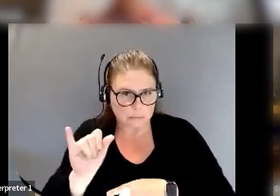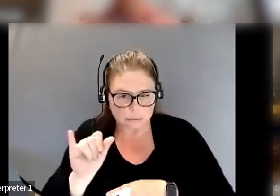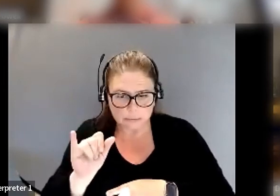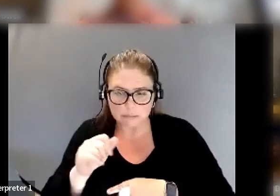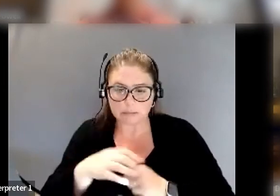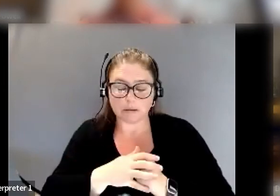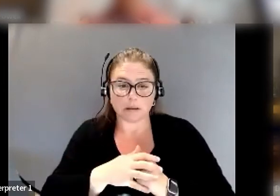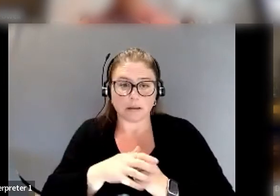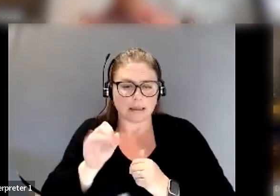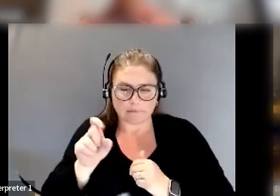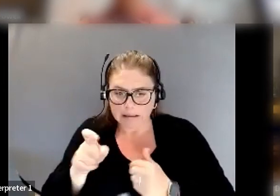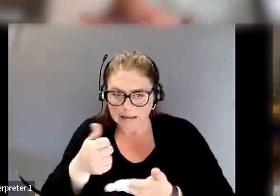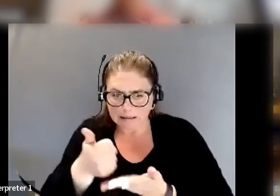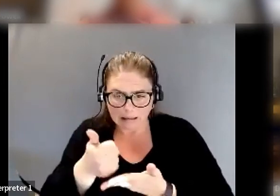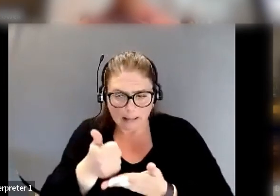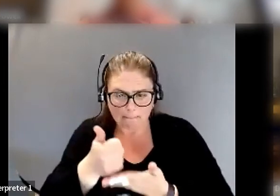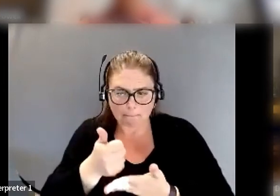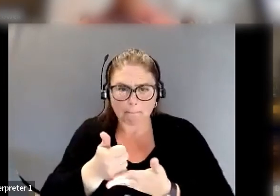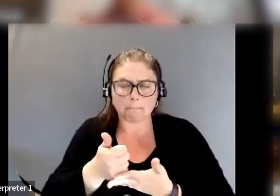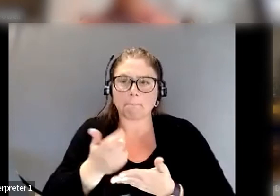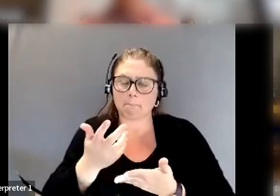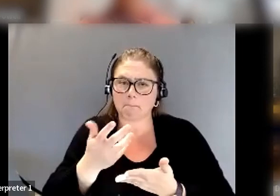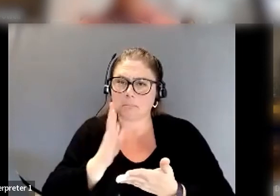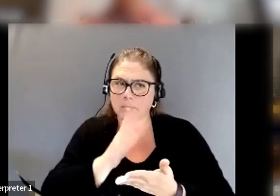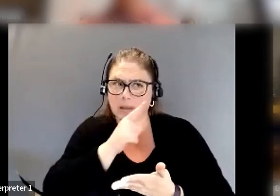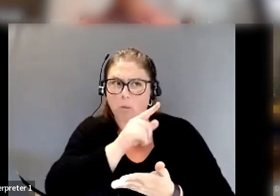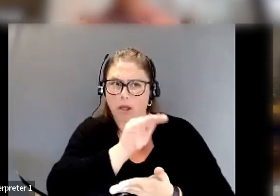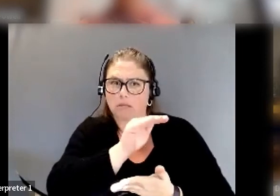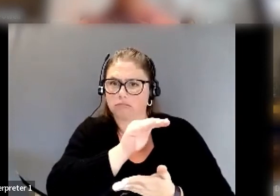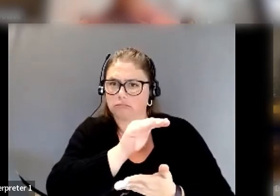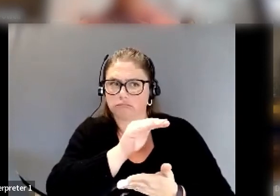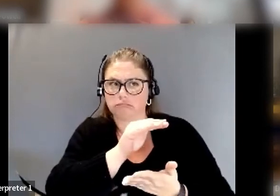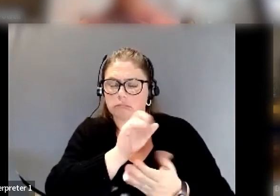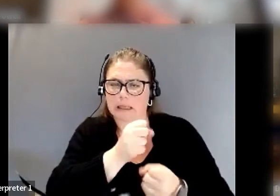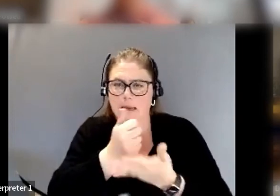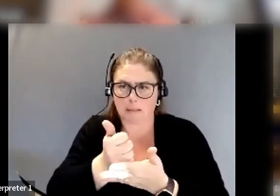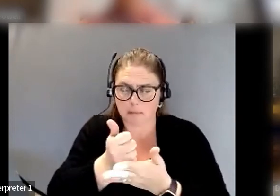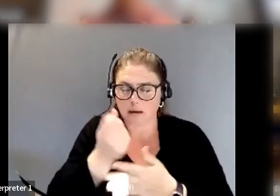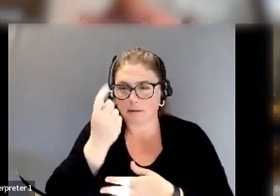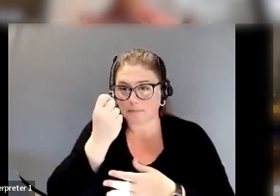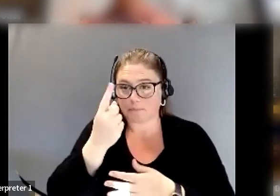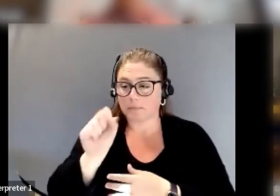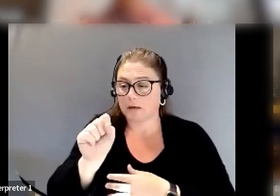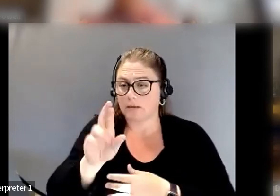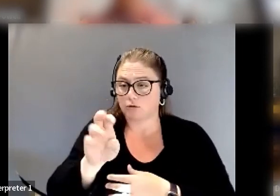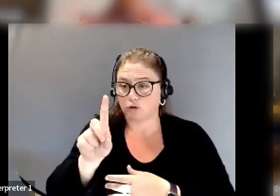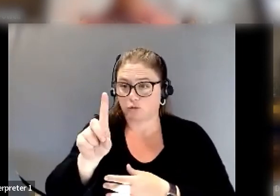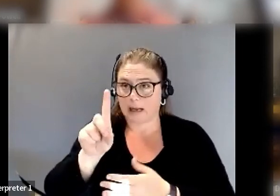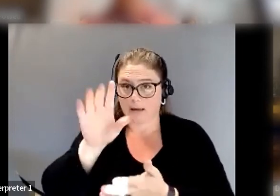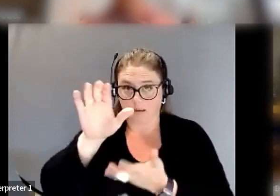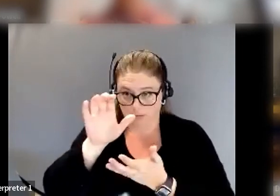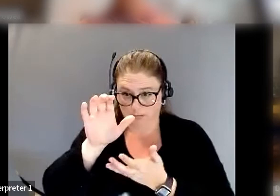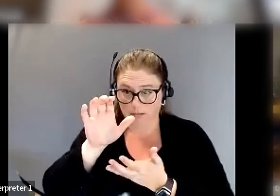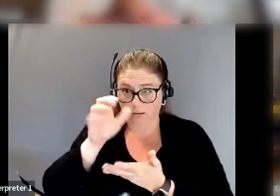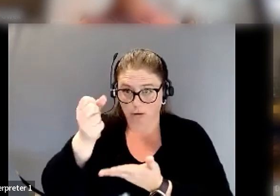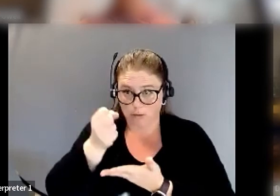they will be able to help you. Now, they typically have their fees as a portion of the Shred claim that you are